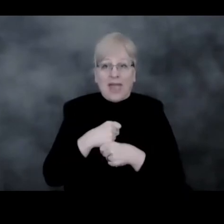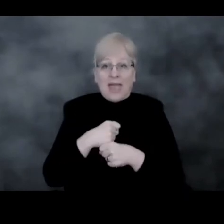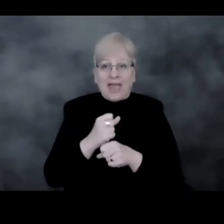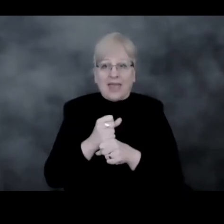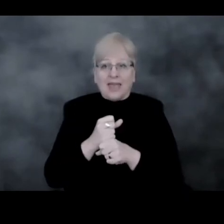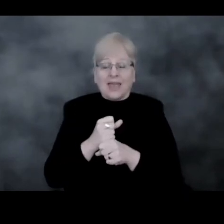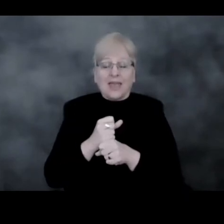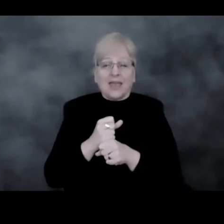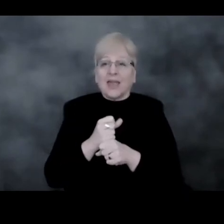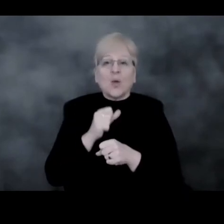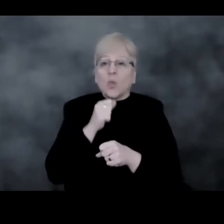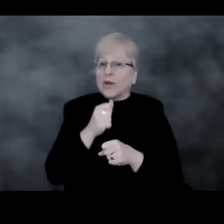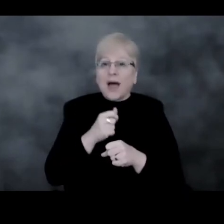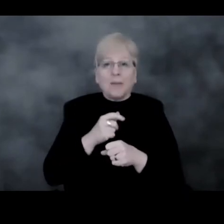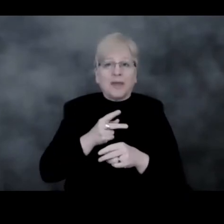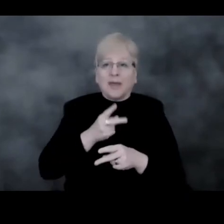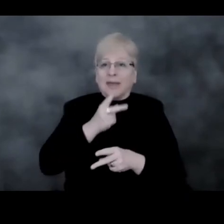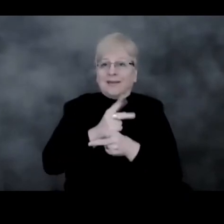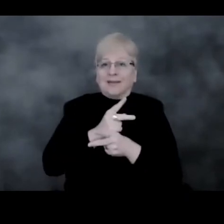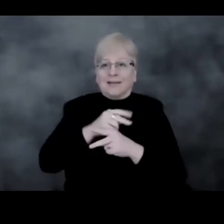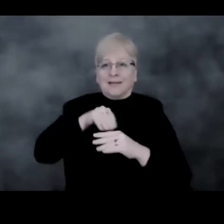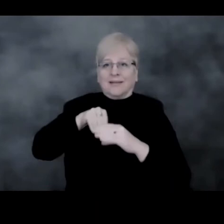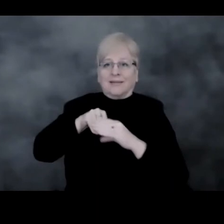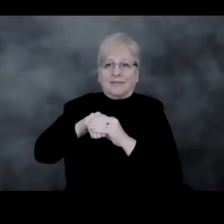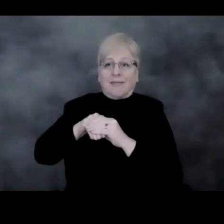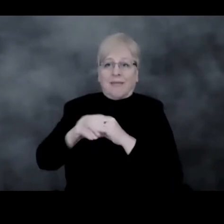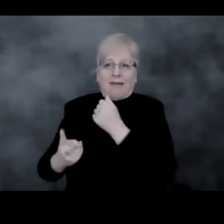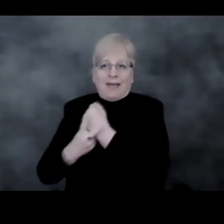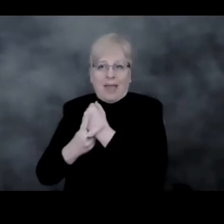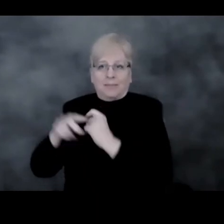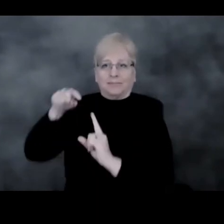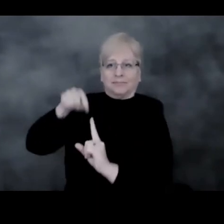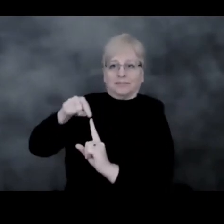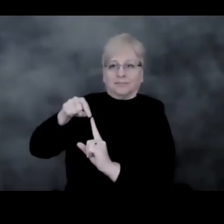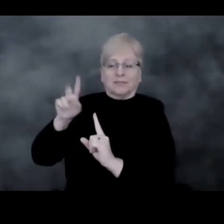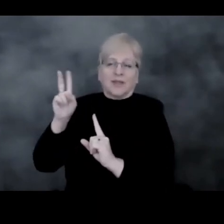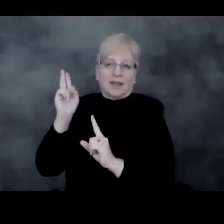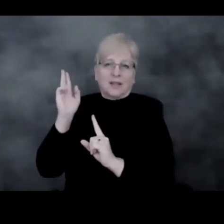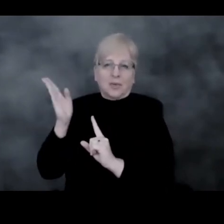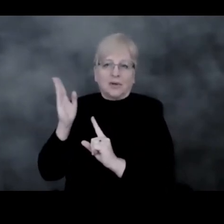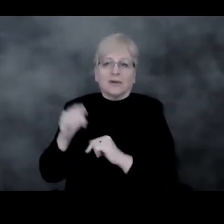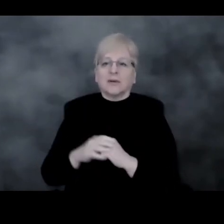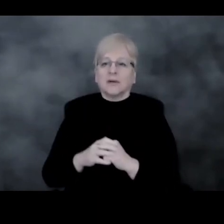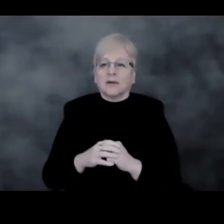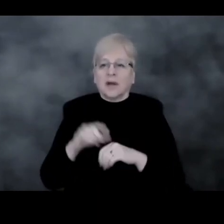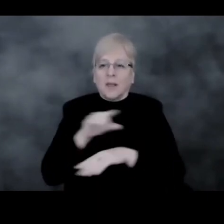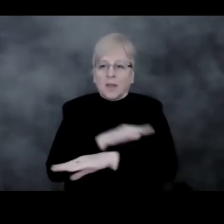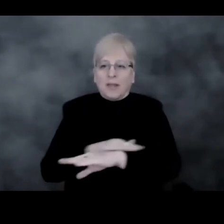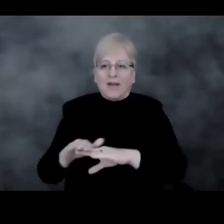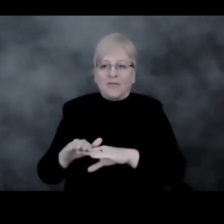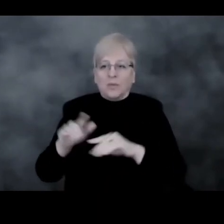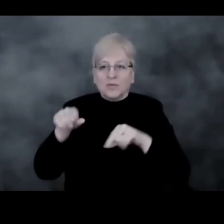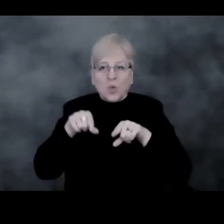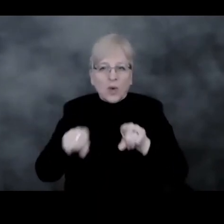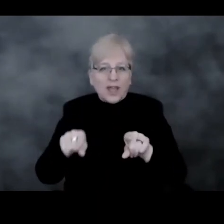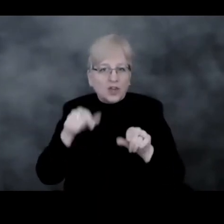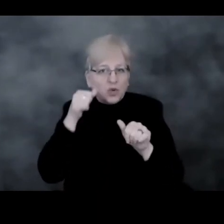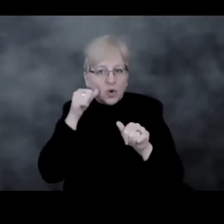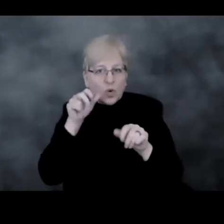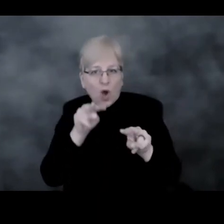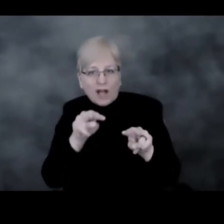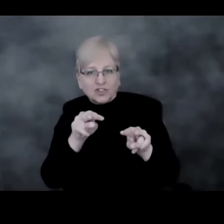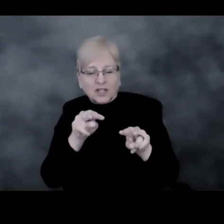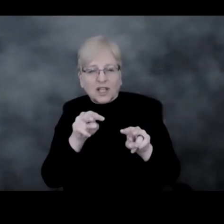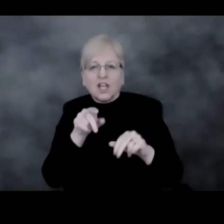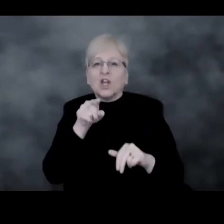in this platform. So if you are a presenter, and as you're watching this presentation today, just keep that in mind that you will screen share